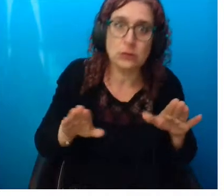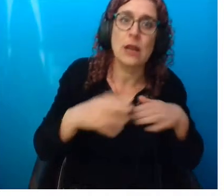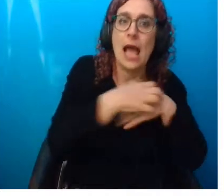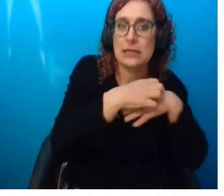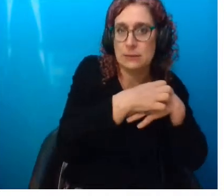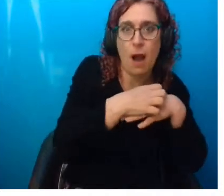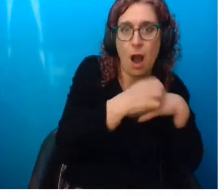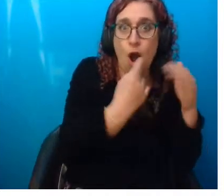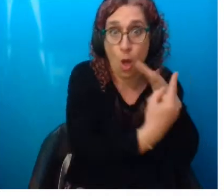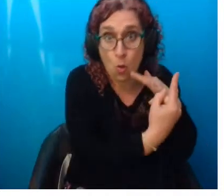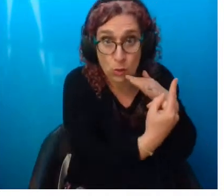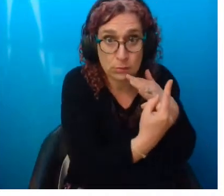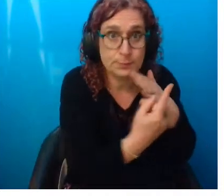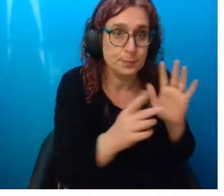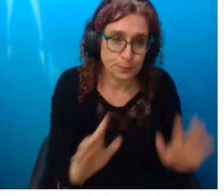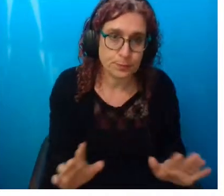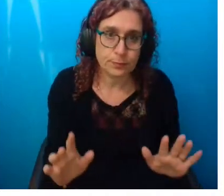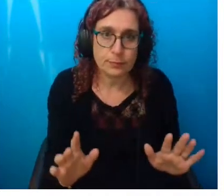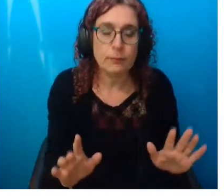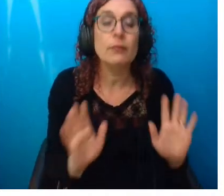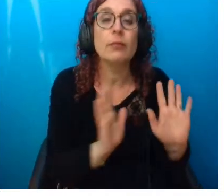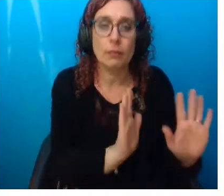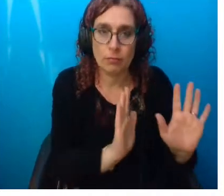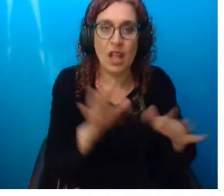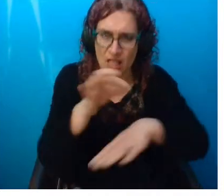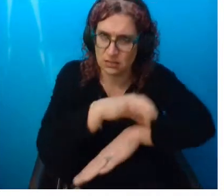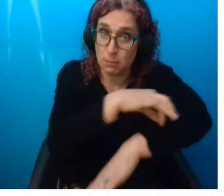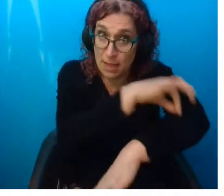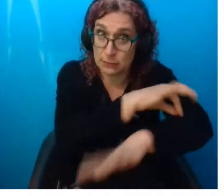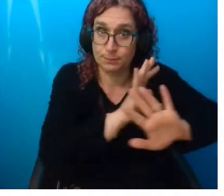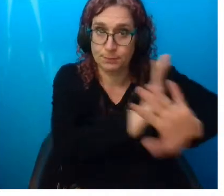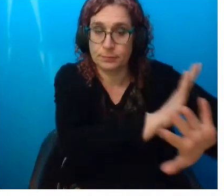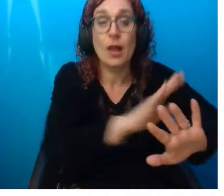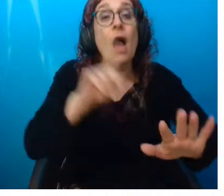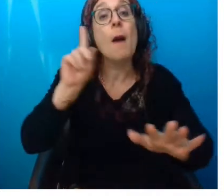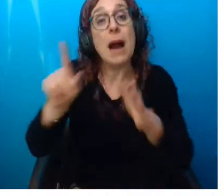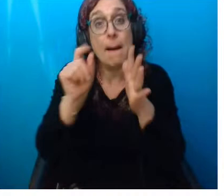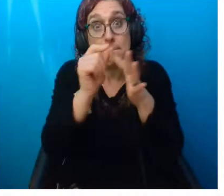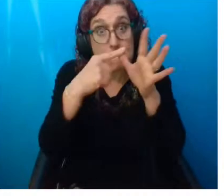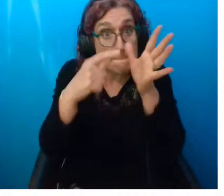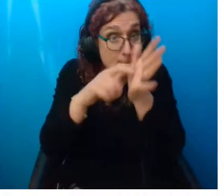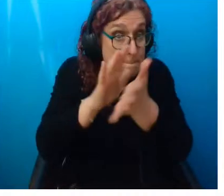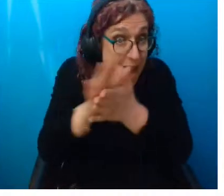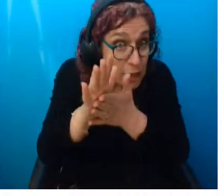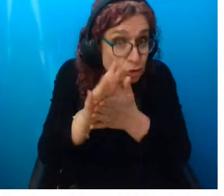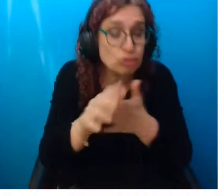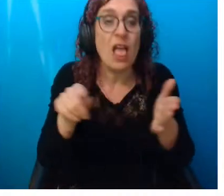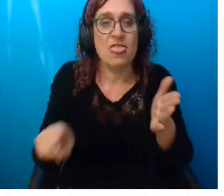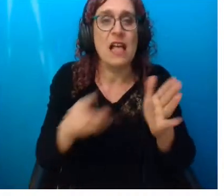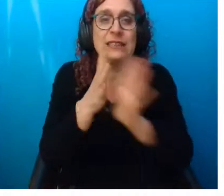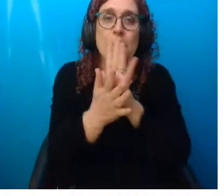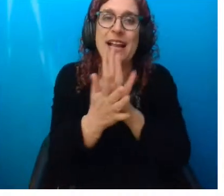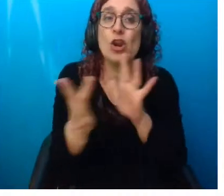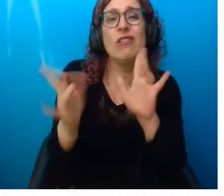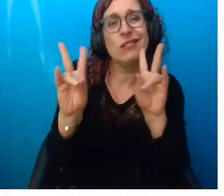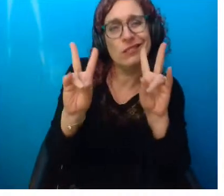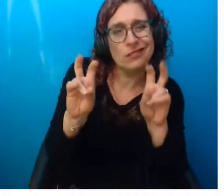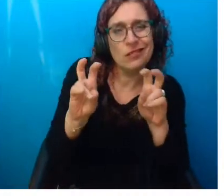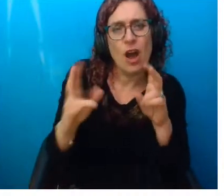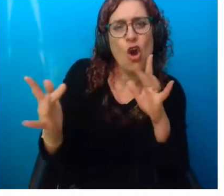For patch testing for eczema, which is for contact allergens, I would do